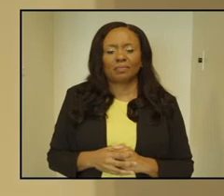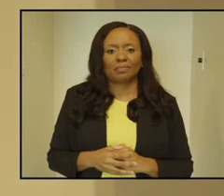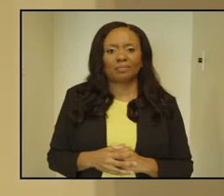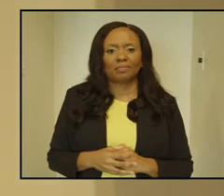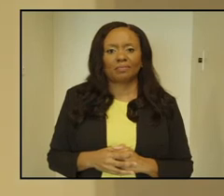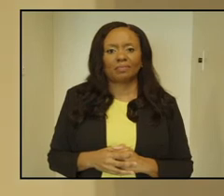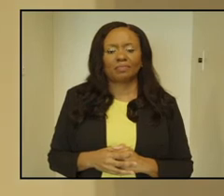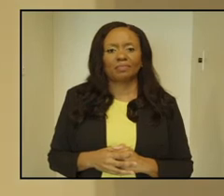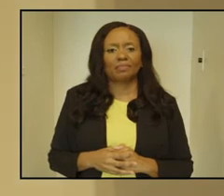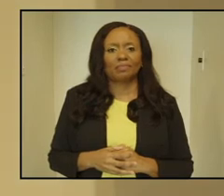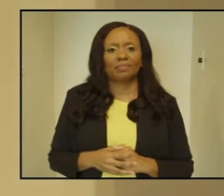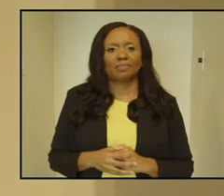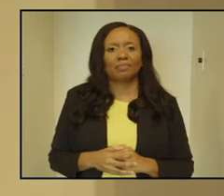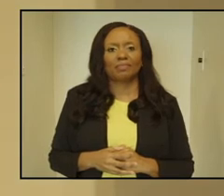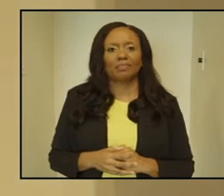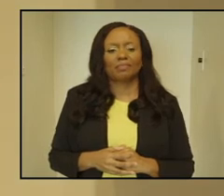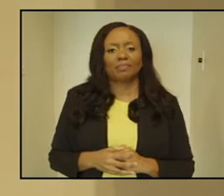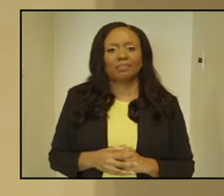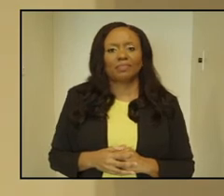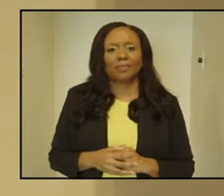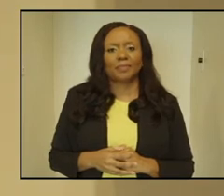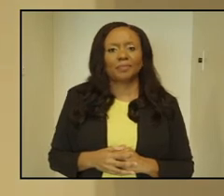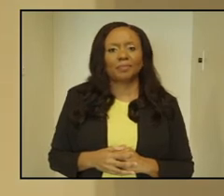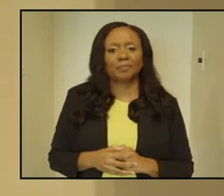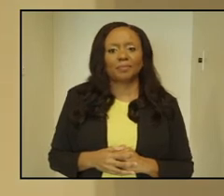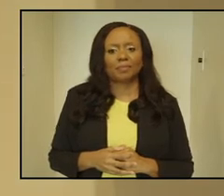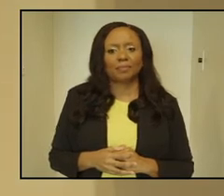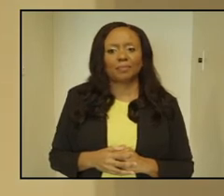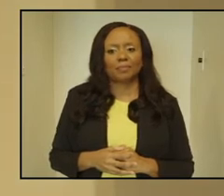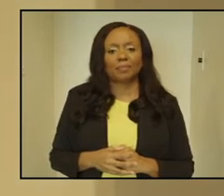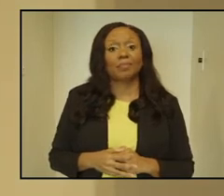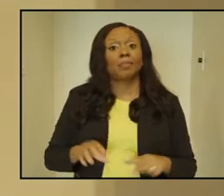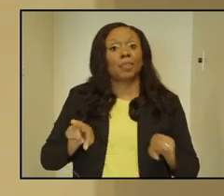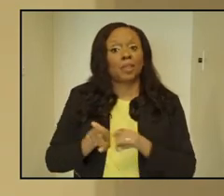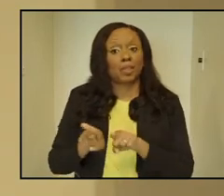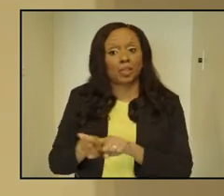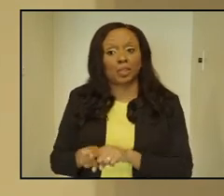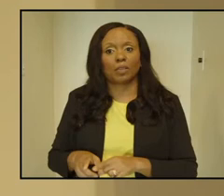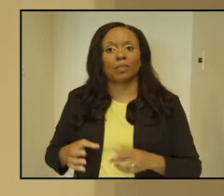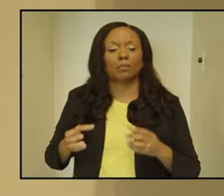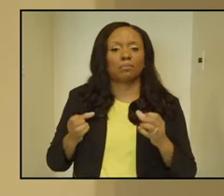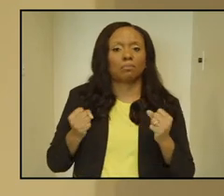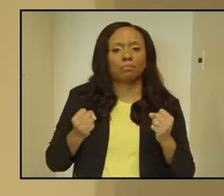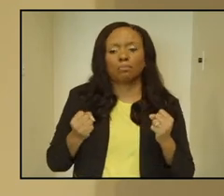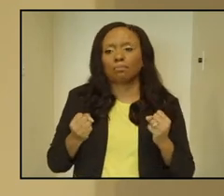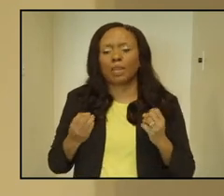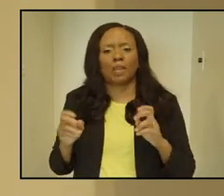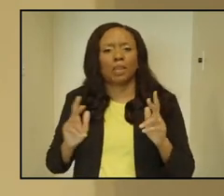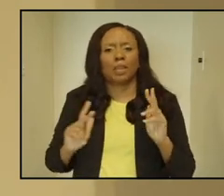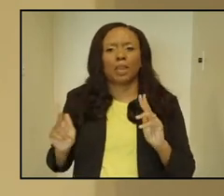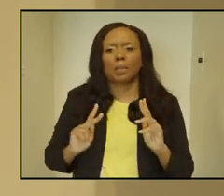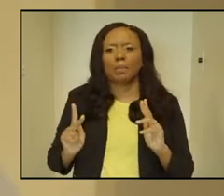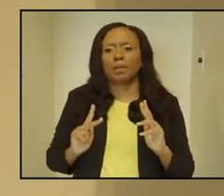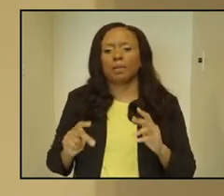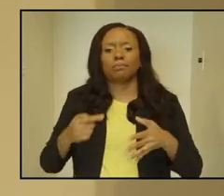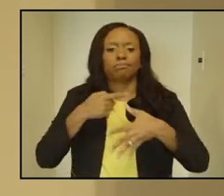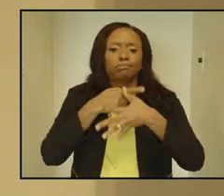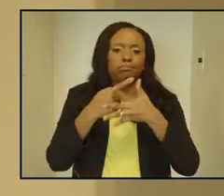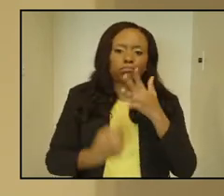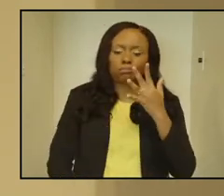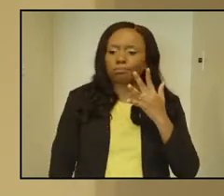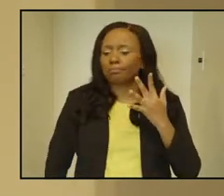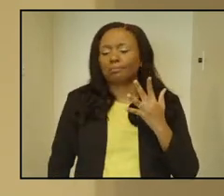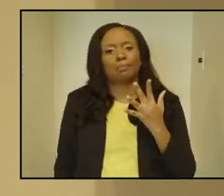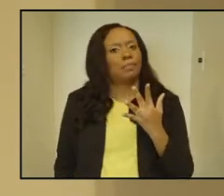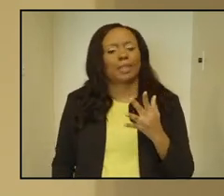sense of appreciation to our many external stakeholders too numerous to mention, who took time